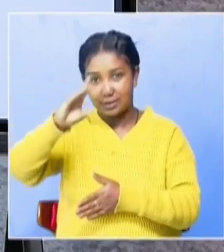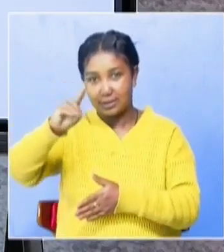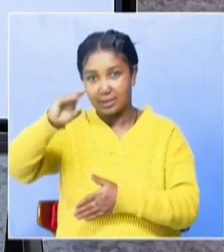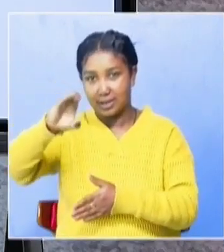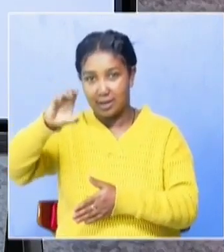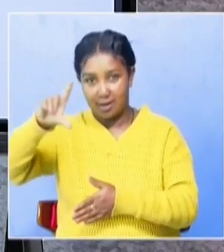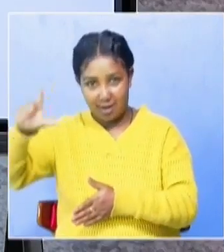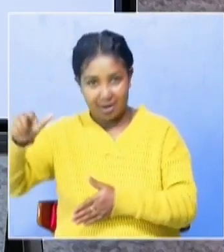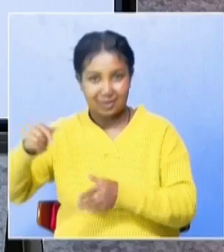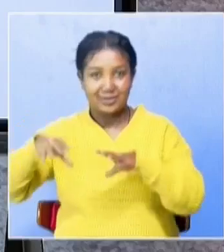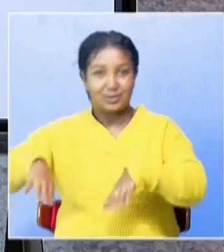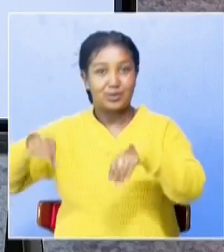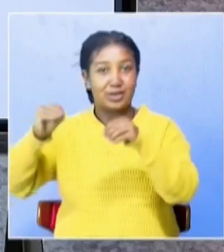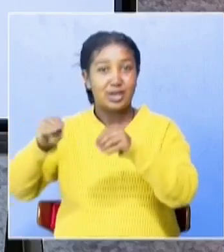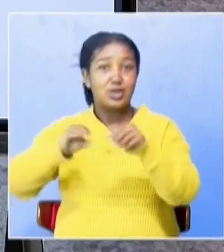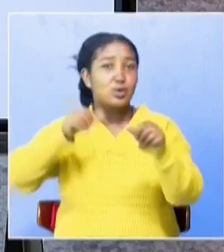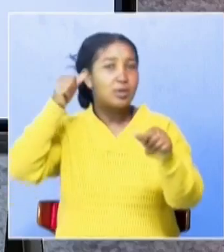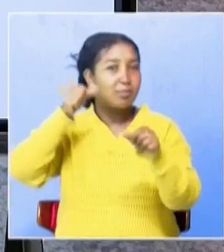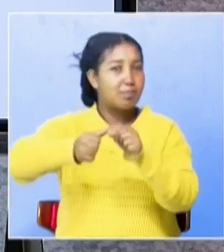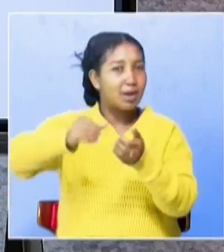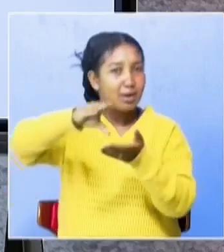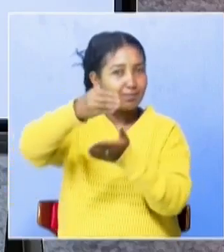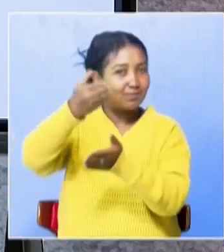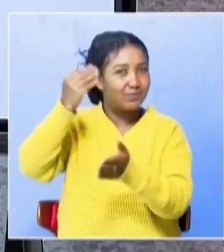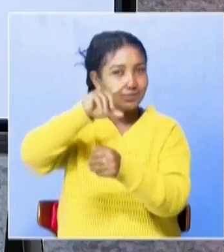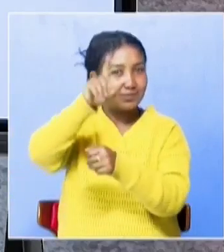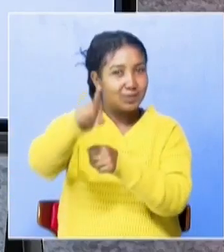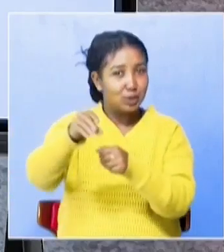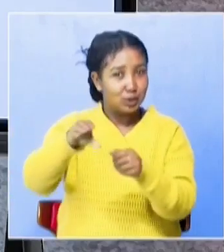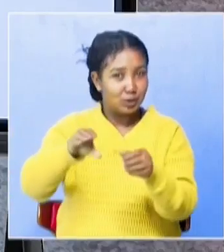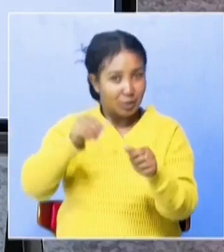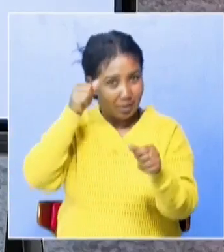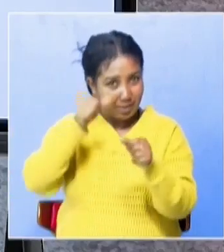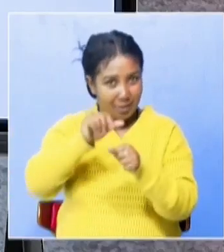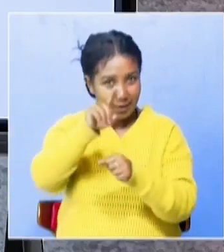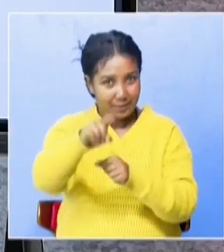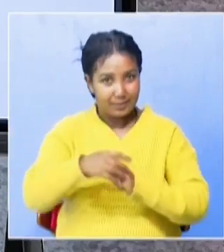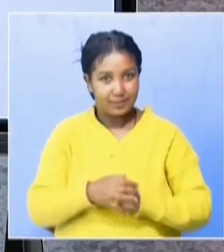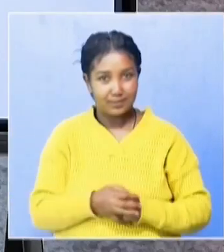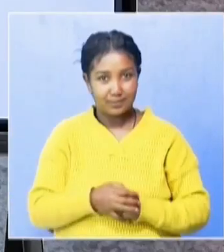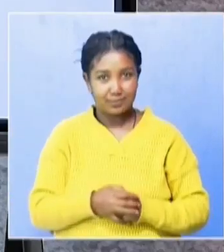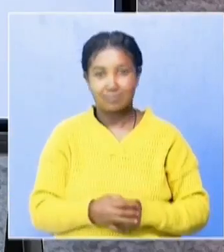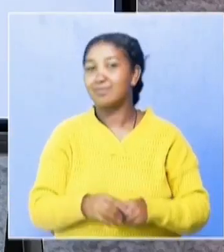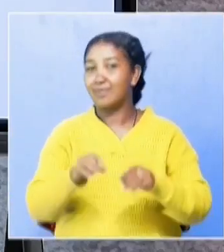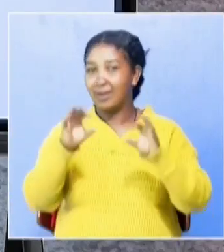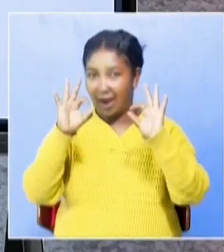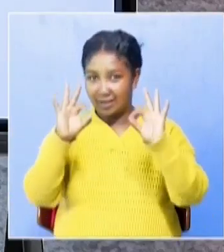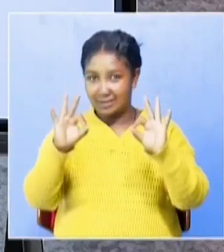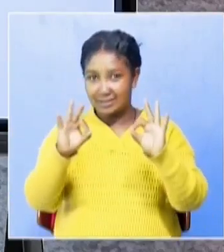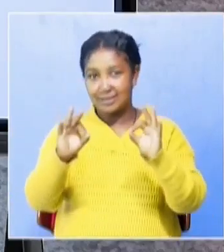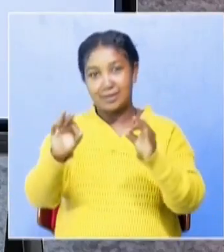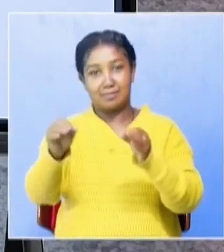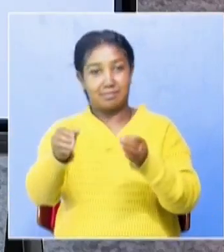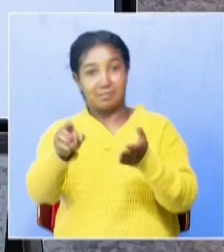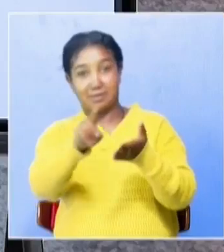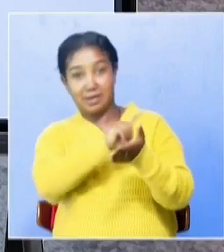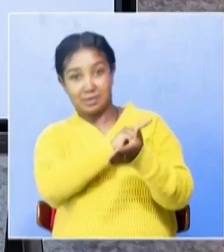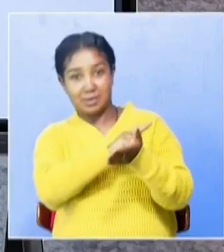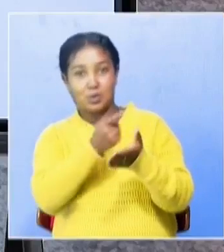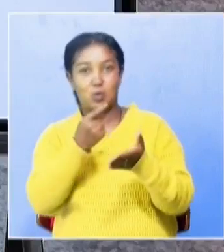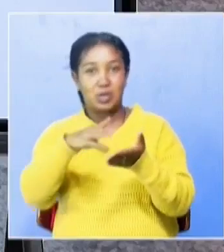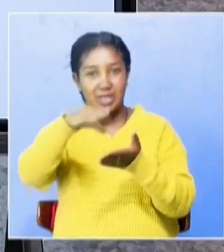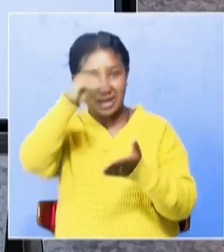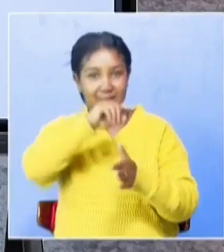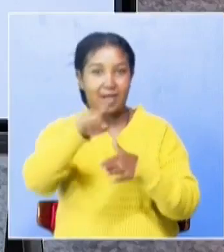Students, do you remember what we have learned in the previous class? Nice. In the previous class, we've